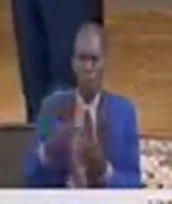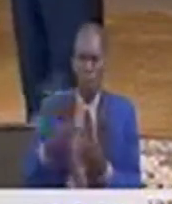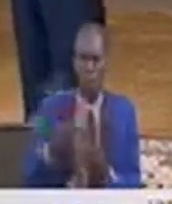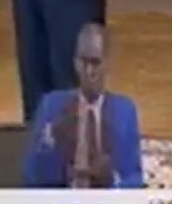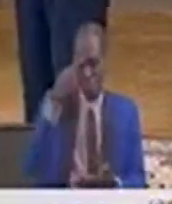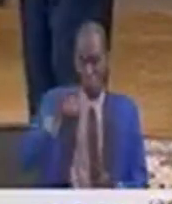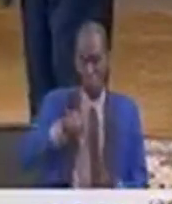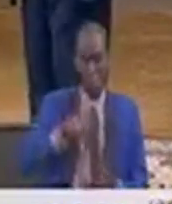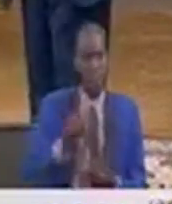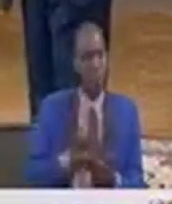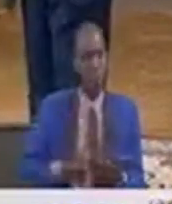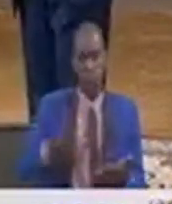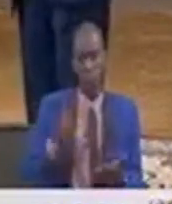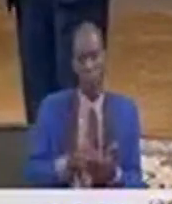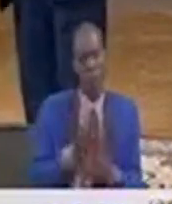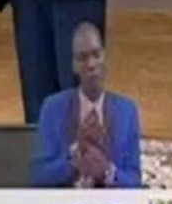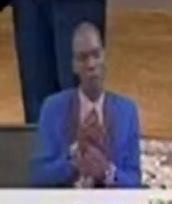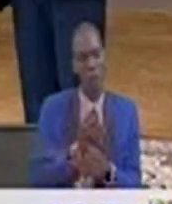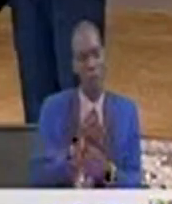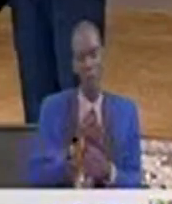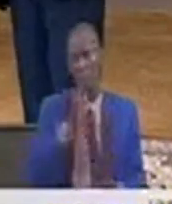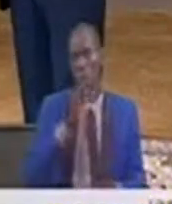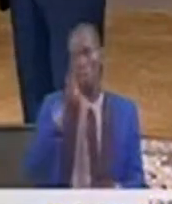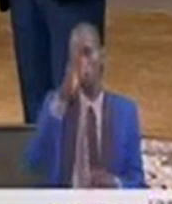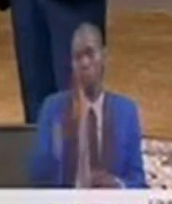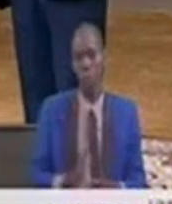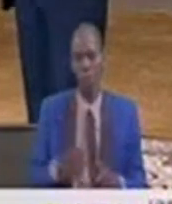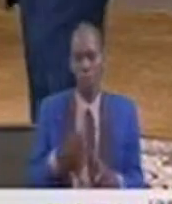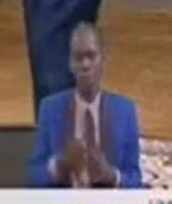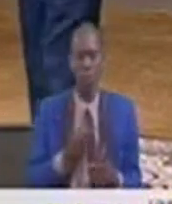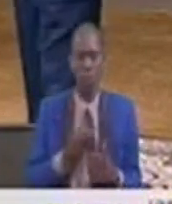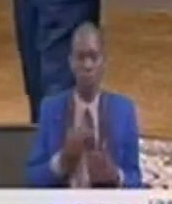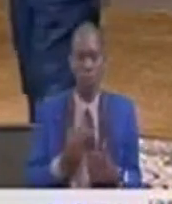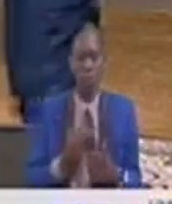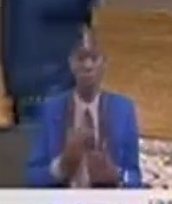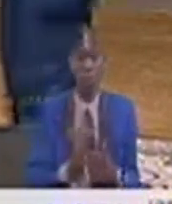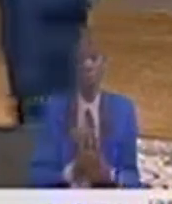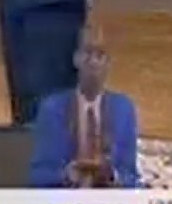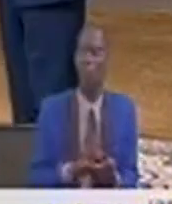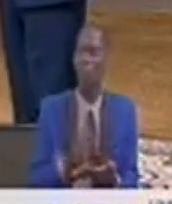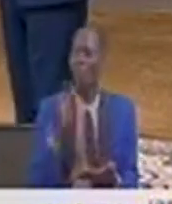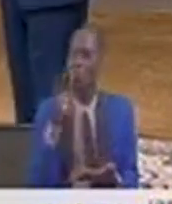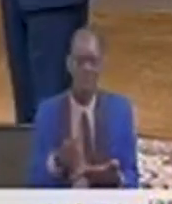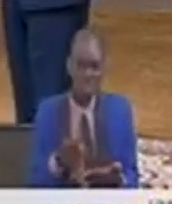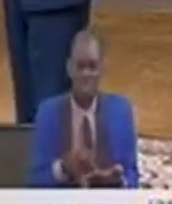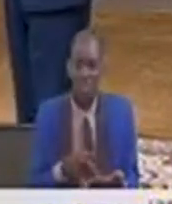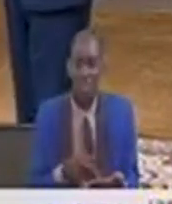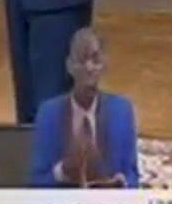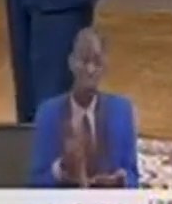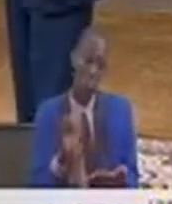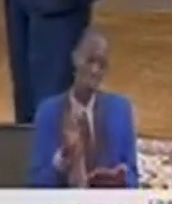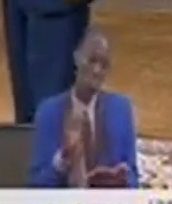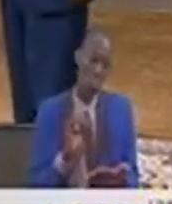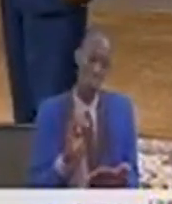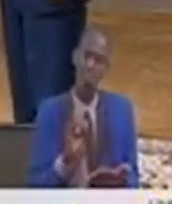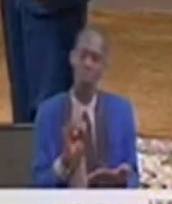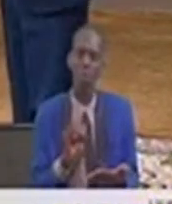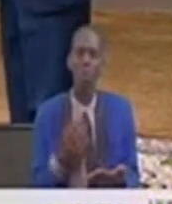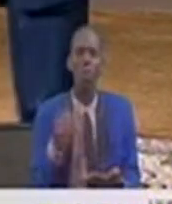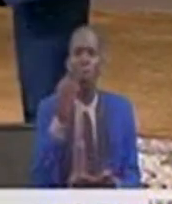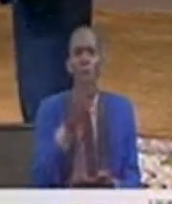I'm watching. And then you cleverly, stop that, close that. Well, you're deceiving. It's no